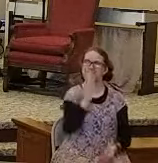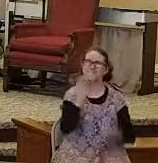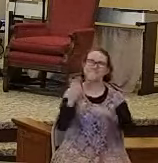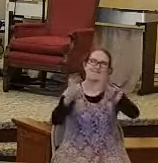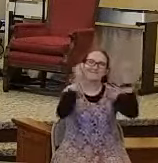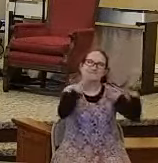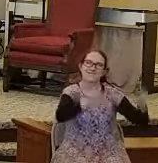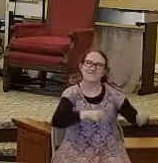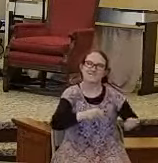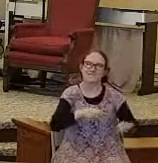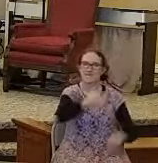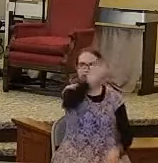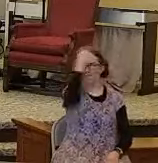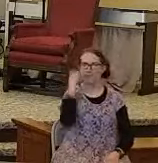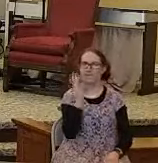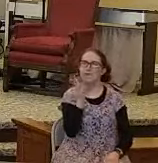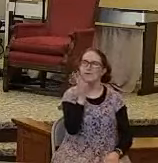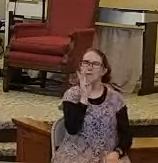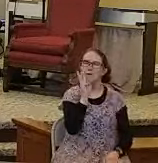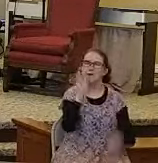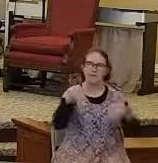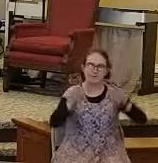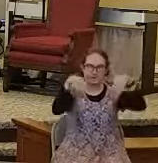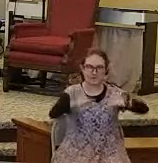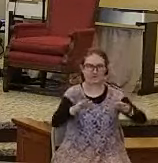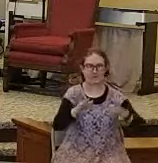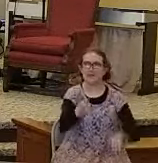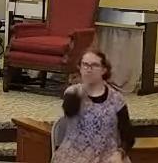God moved upon the face of the waters.